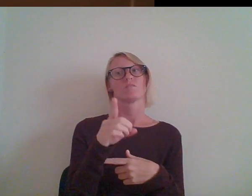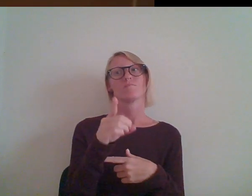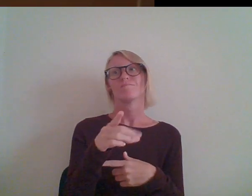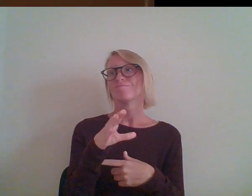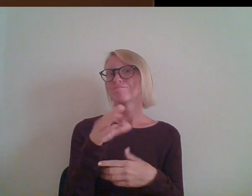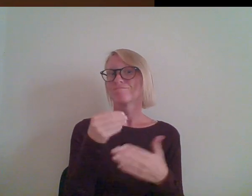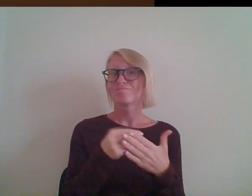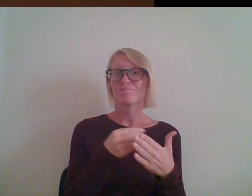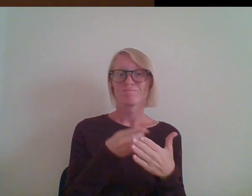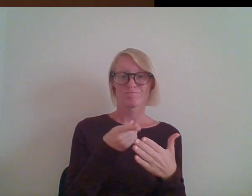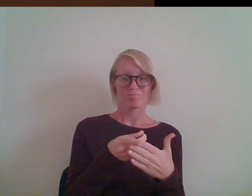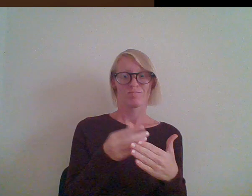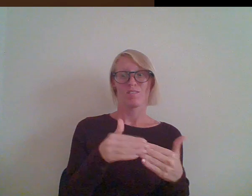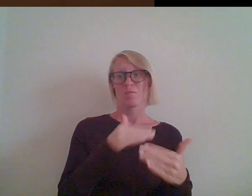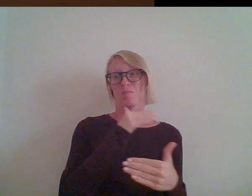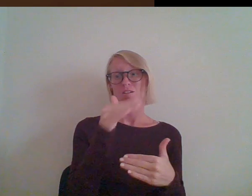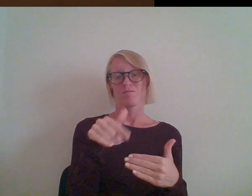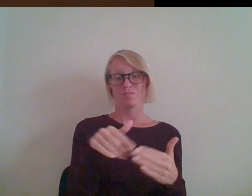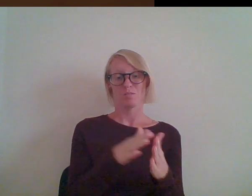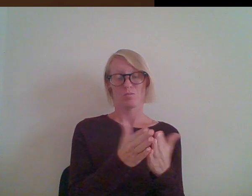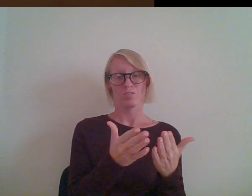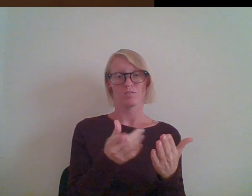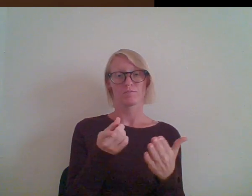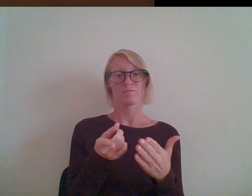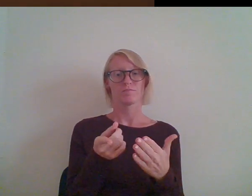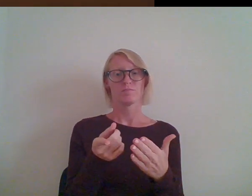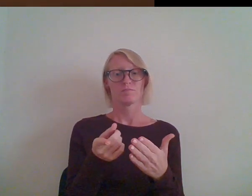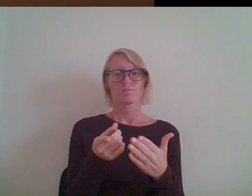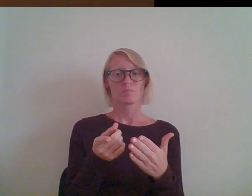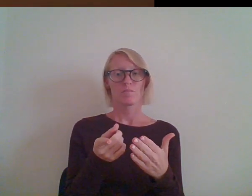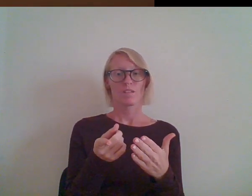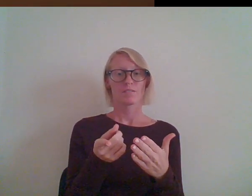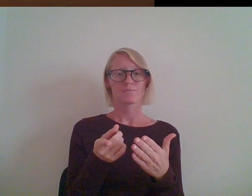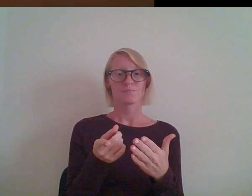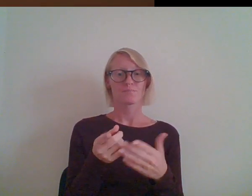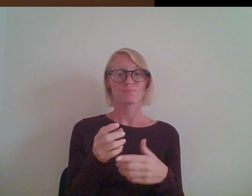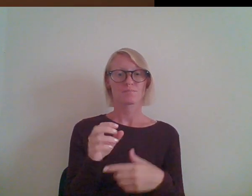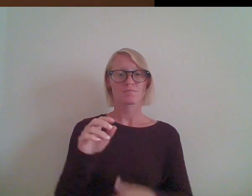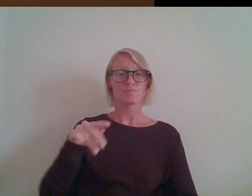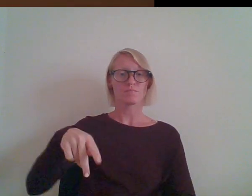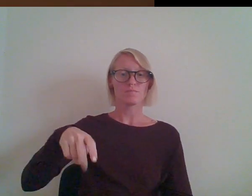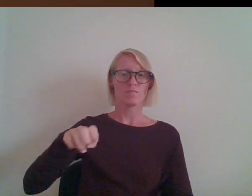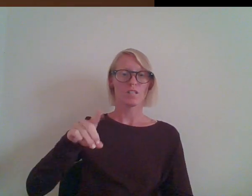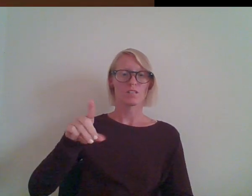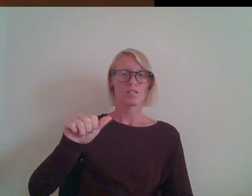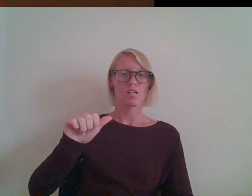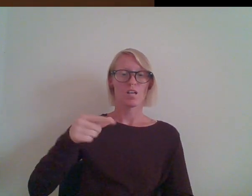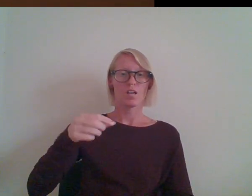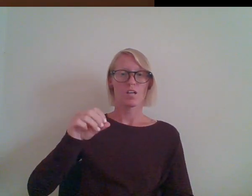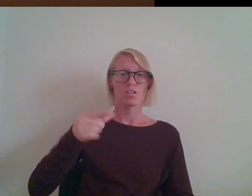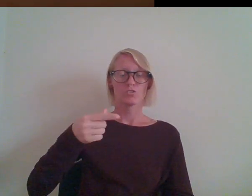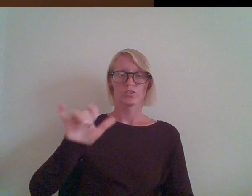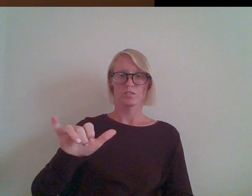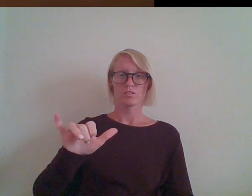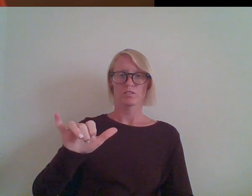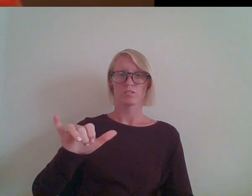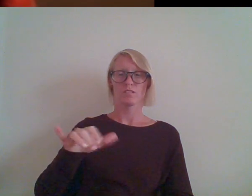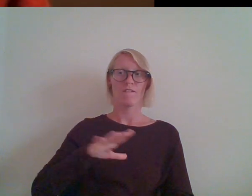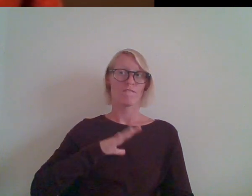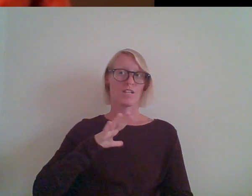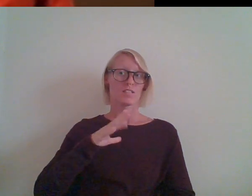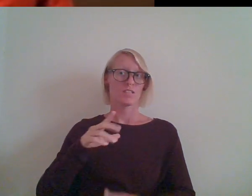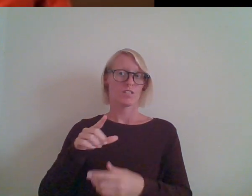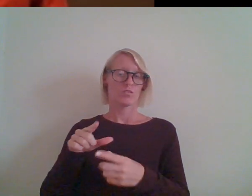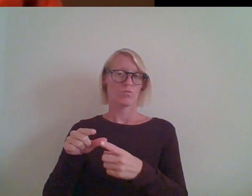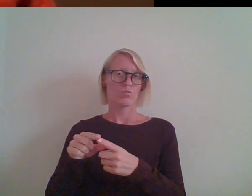are designed for what's called pedagogy. That's a fancy way of saying helping you learn. And they are